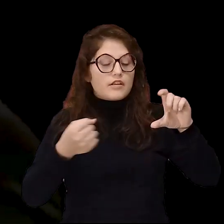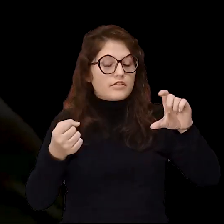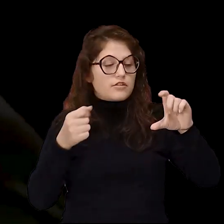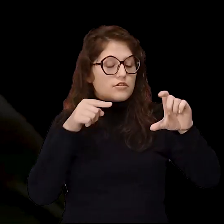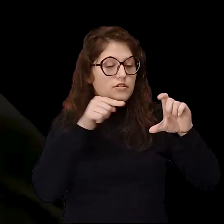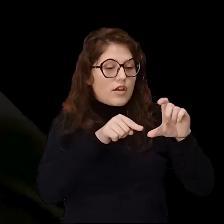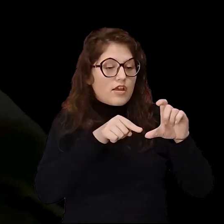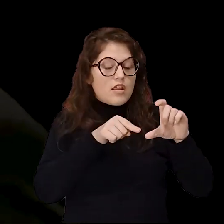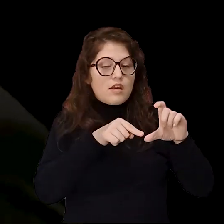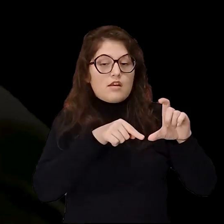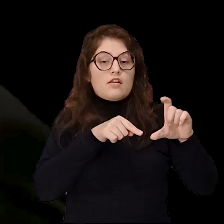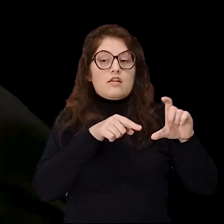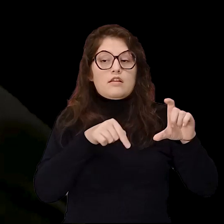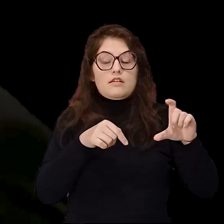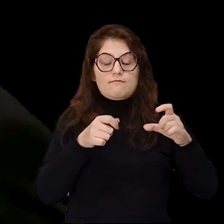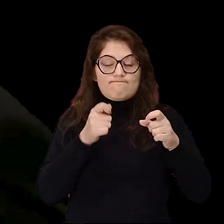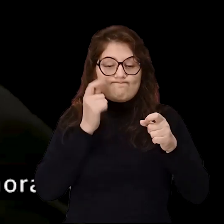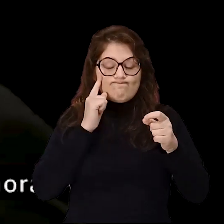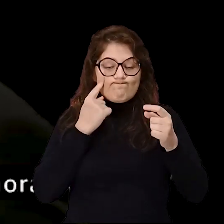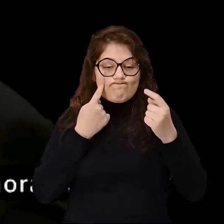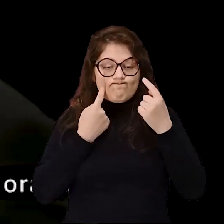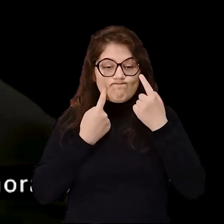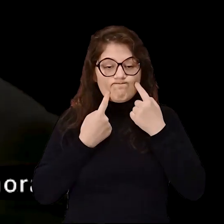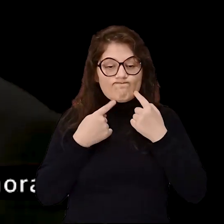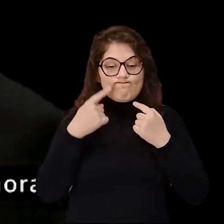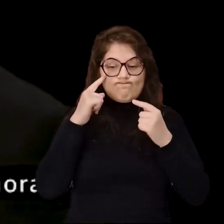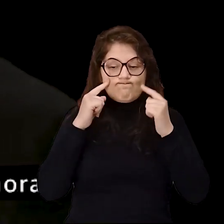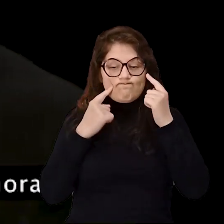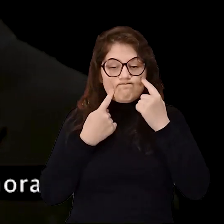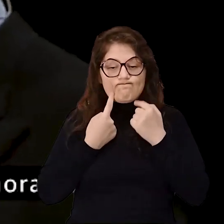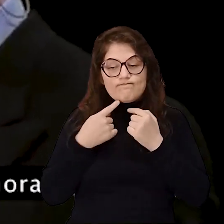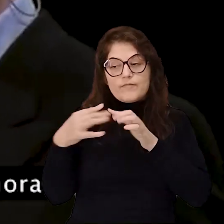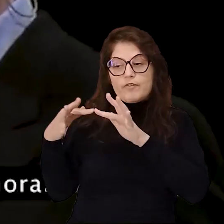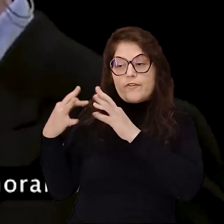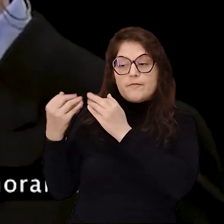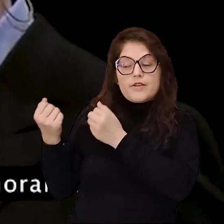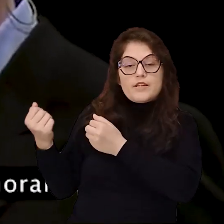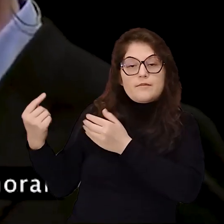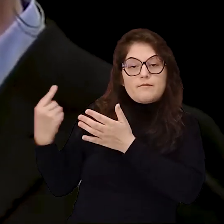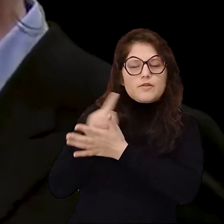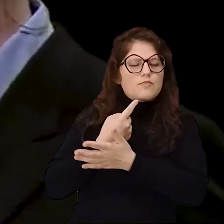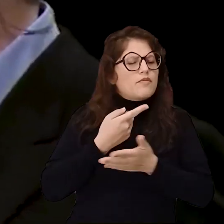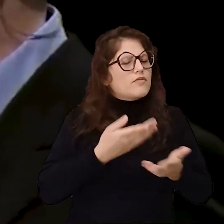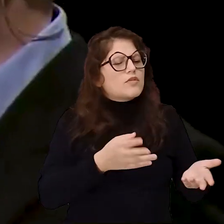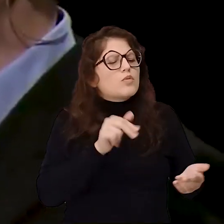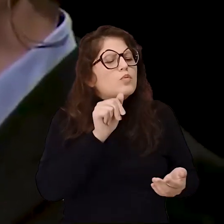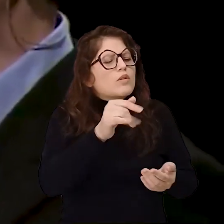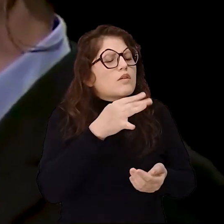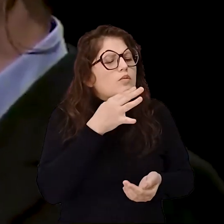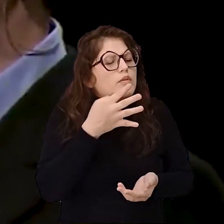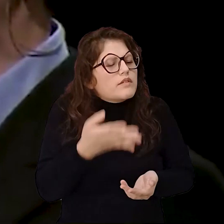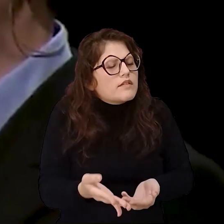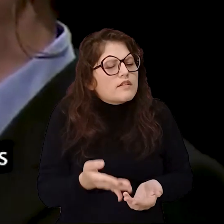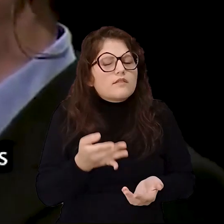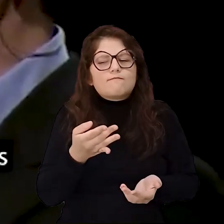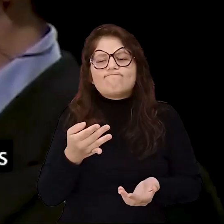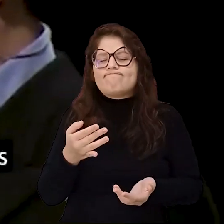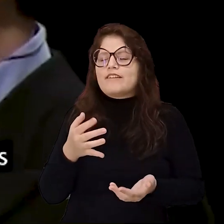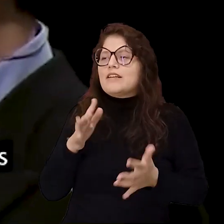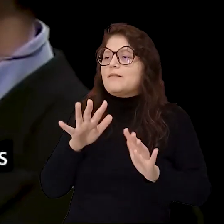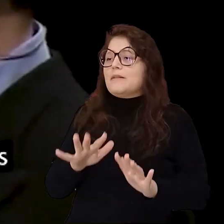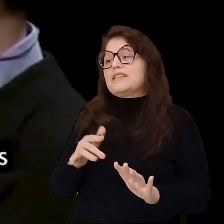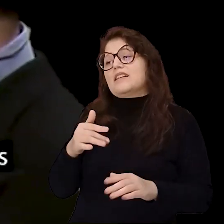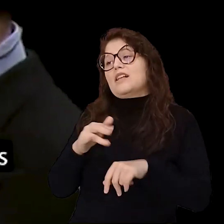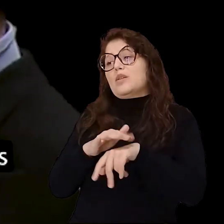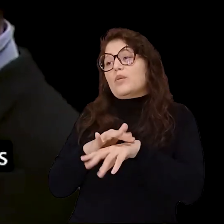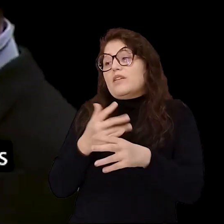grandmother, who committed suicide. As I unwrapped it, I began to cry, and my mother came over and said, are you